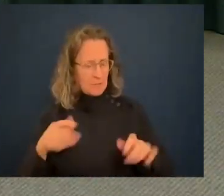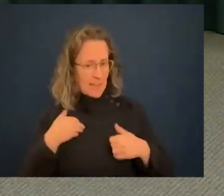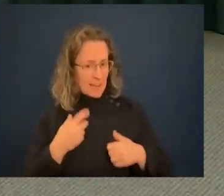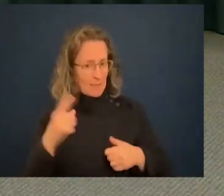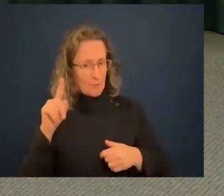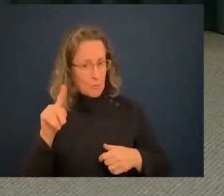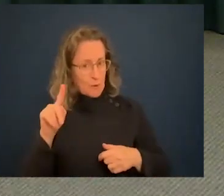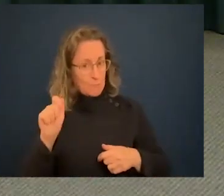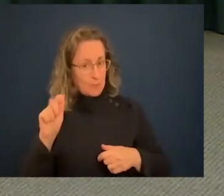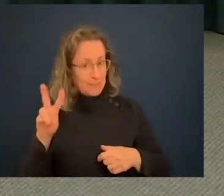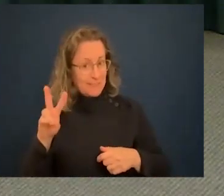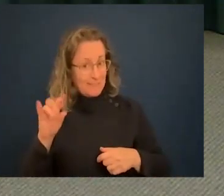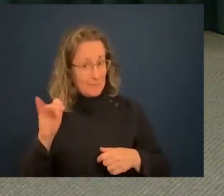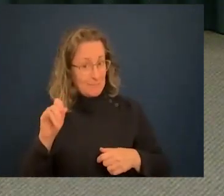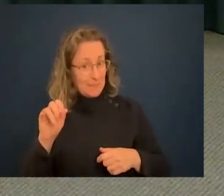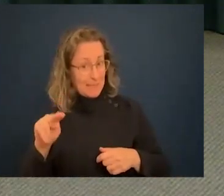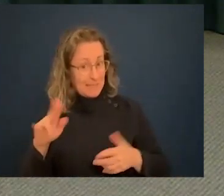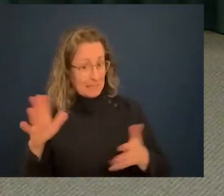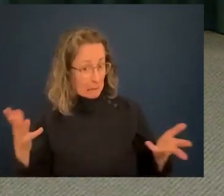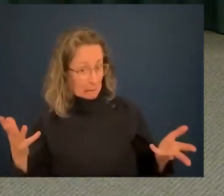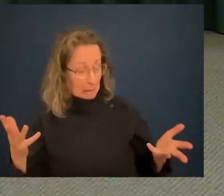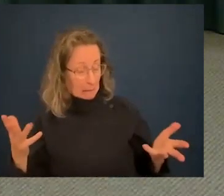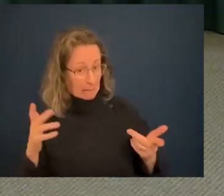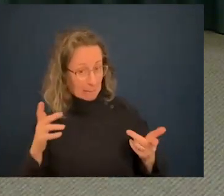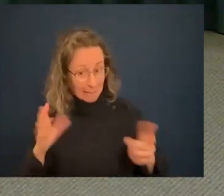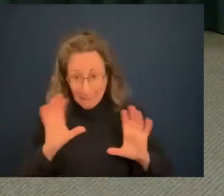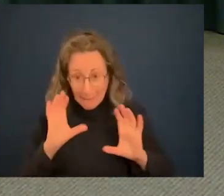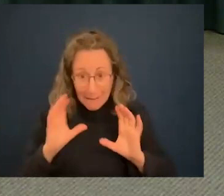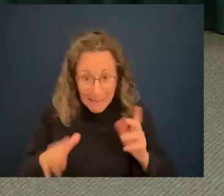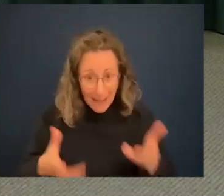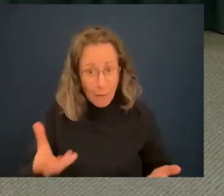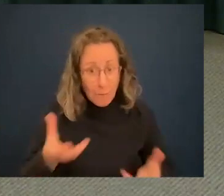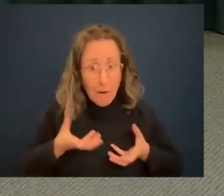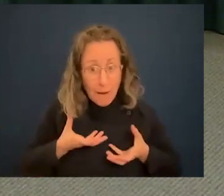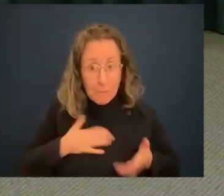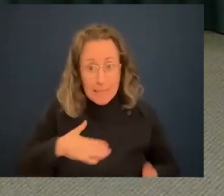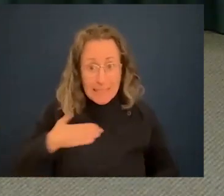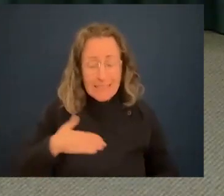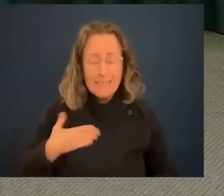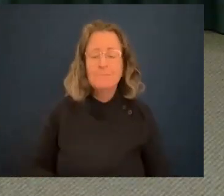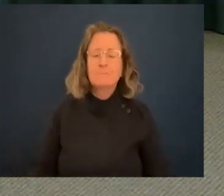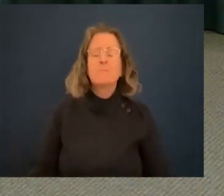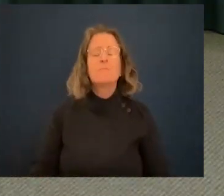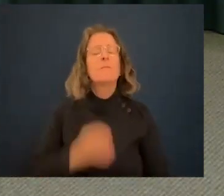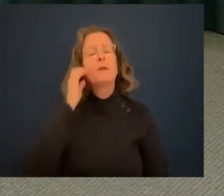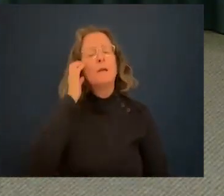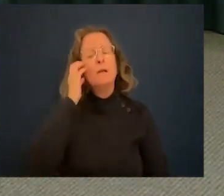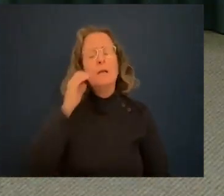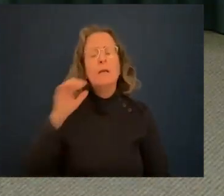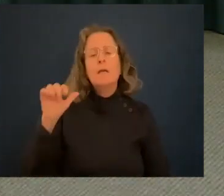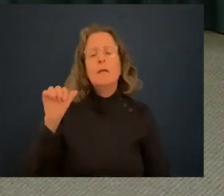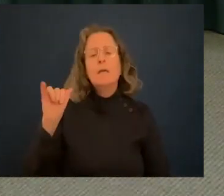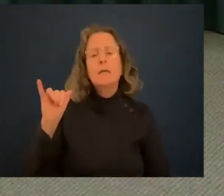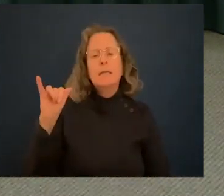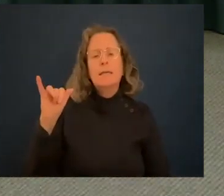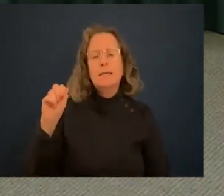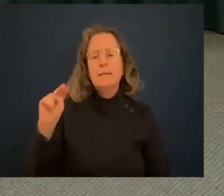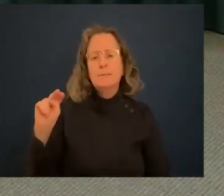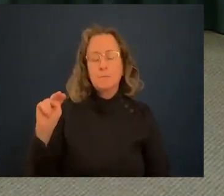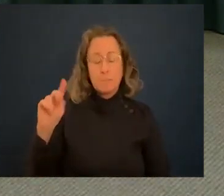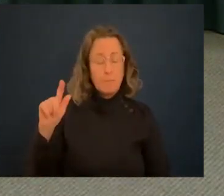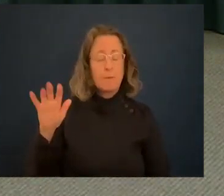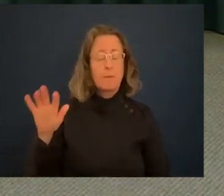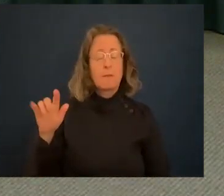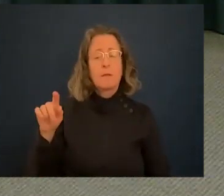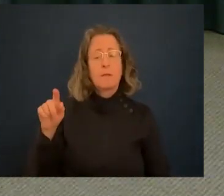to it unless you're ready to Tim oh you go ahead yeah um I think specifically to the uh what 1.7